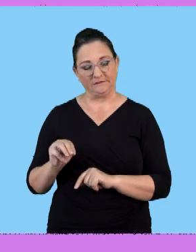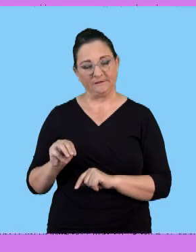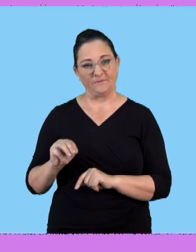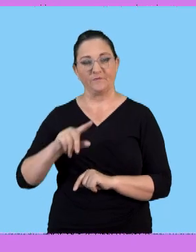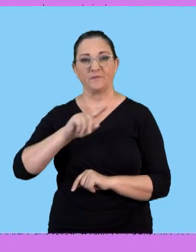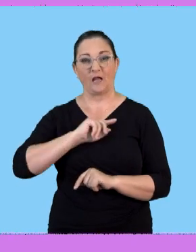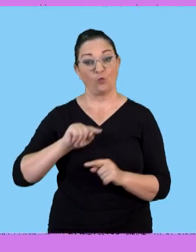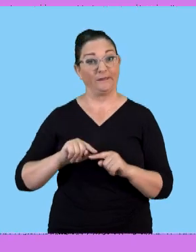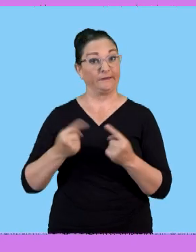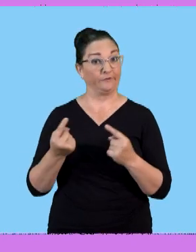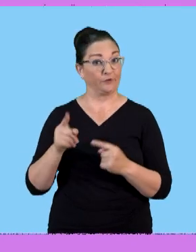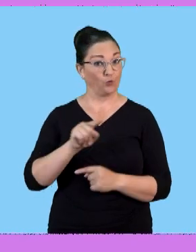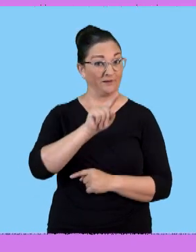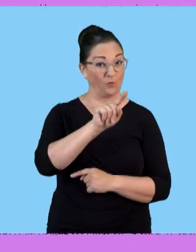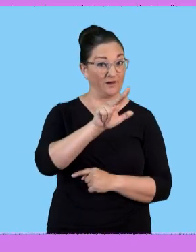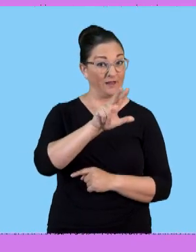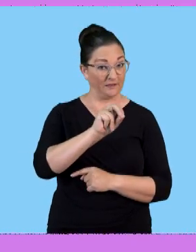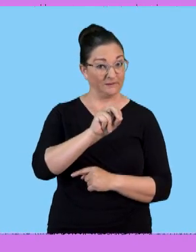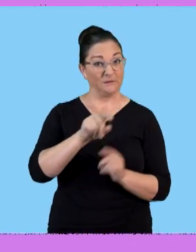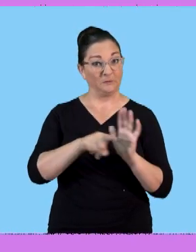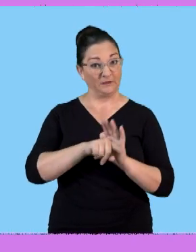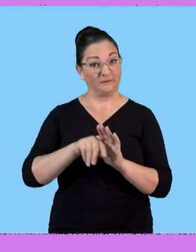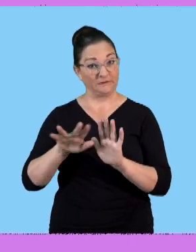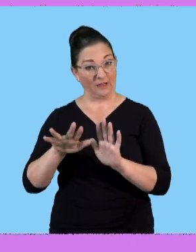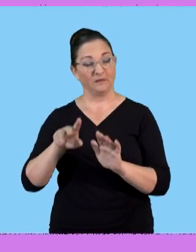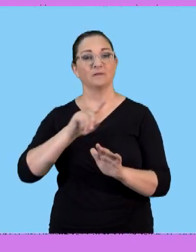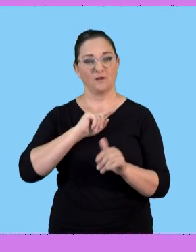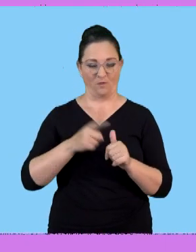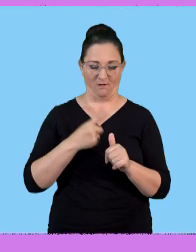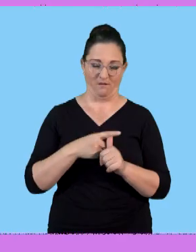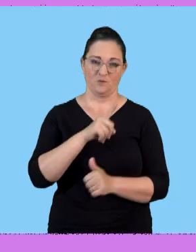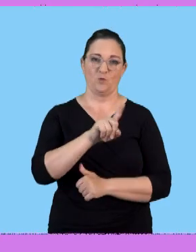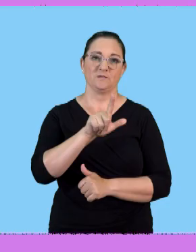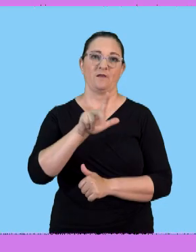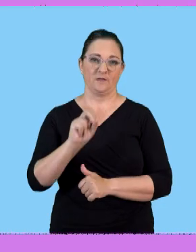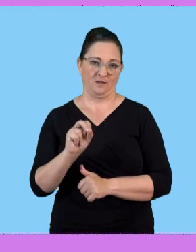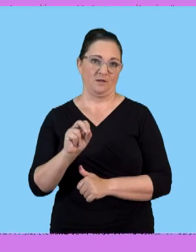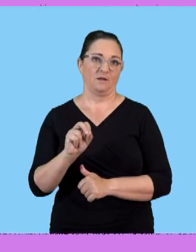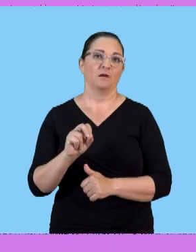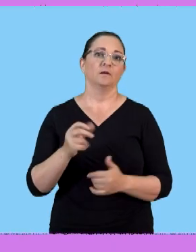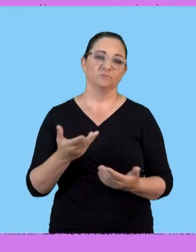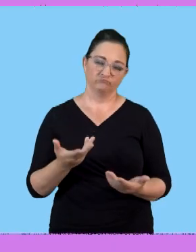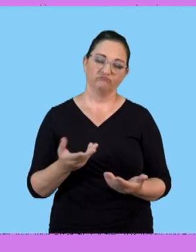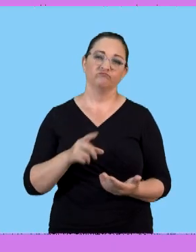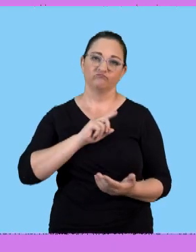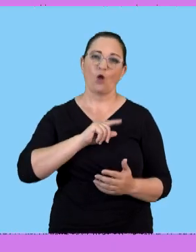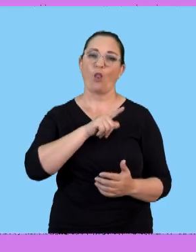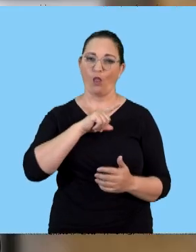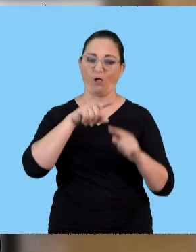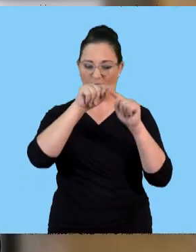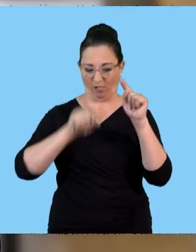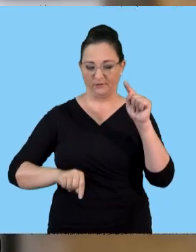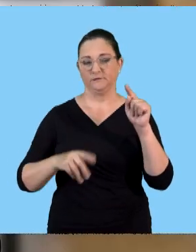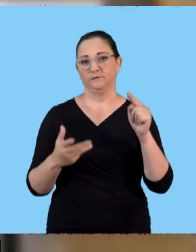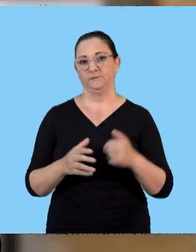So the difference then between 180 and 10 equals 170 meters. So that's the longest downhill.